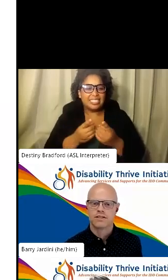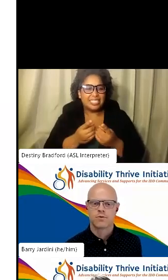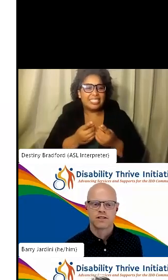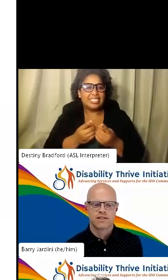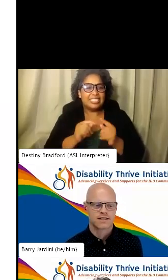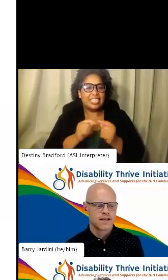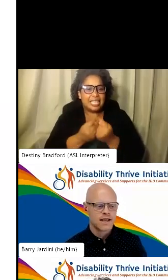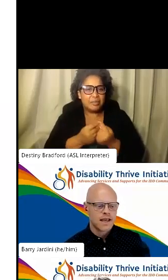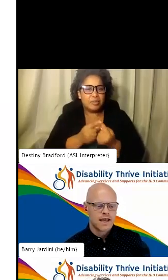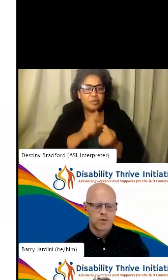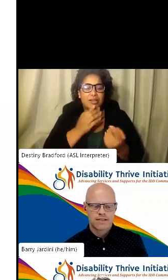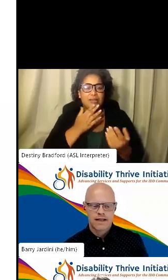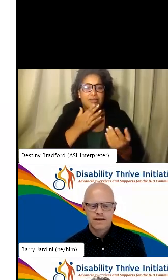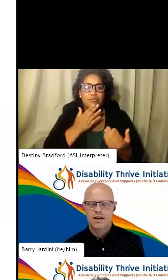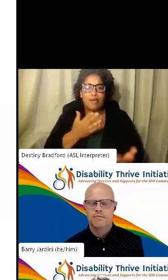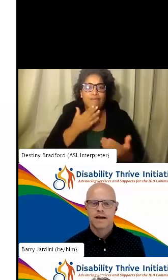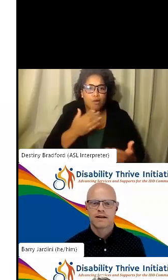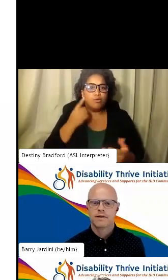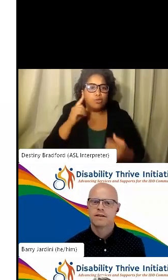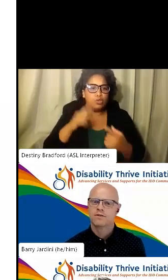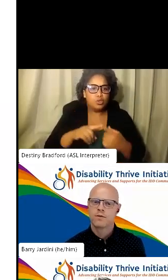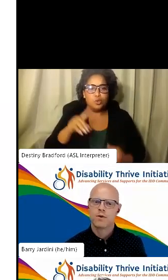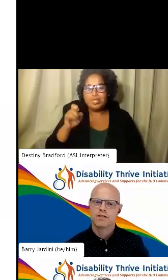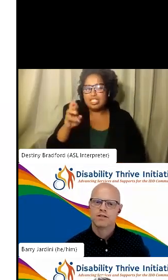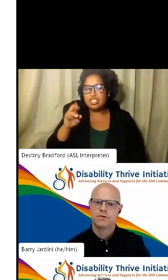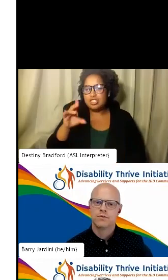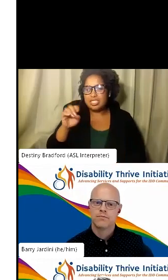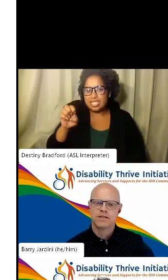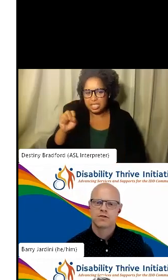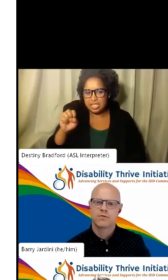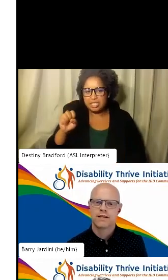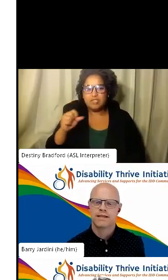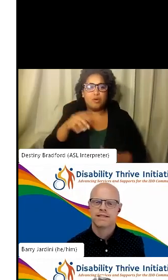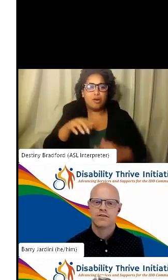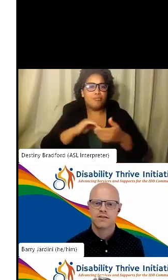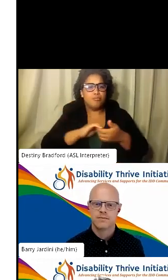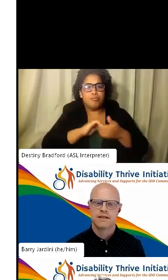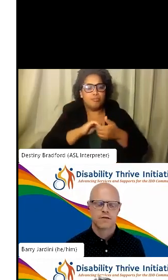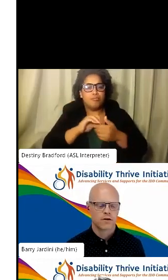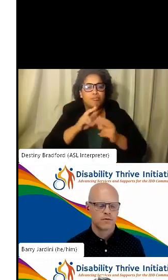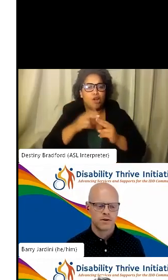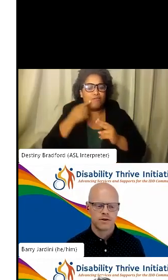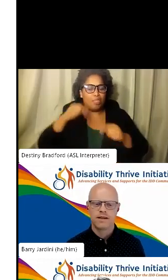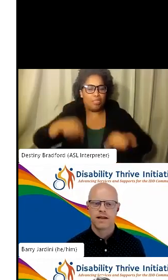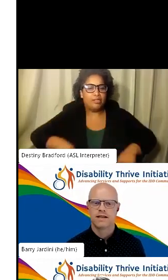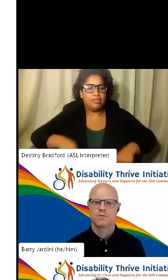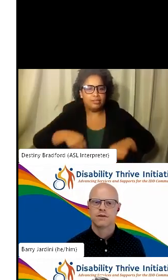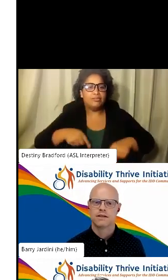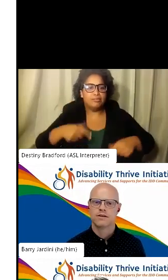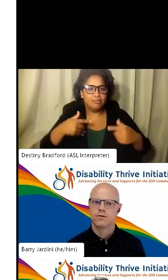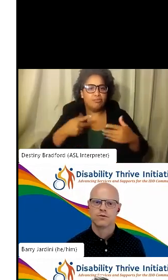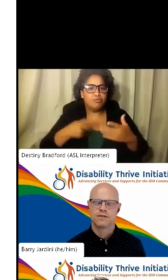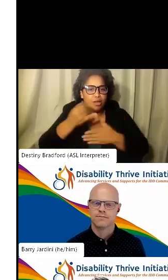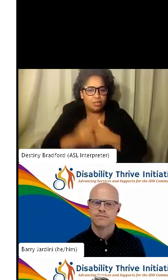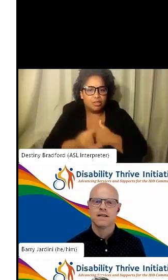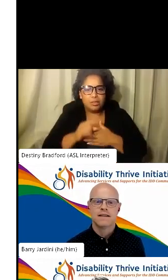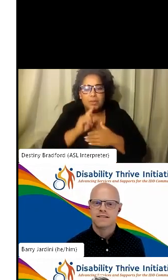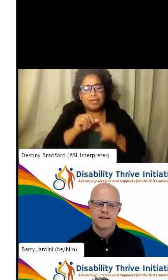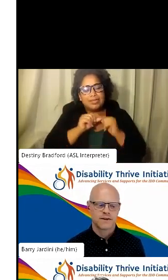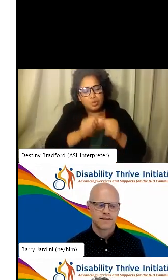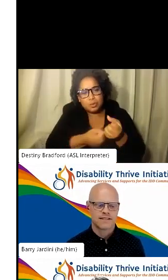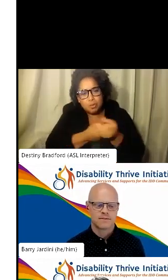partners on this project. And we're excited to come back because we want to make sure we continue to be there for our community as we go through